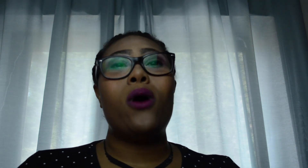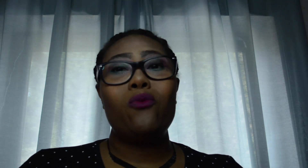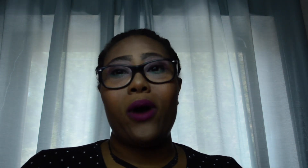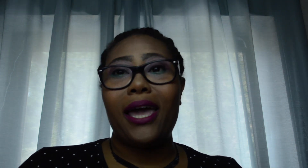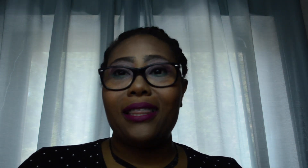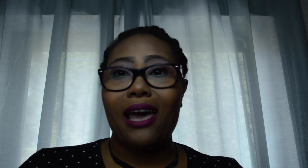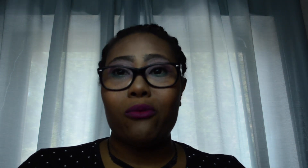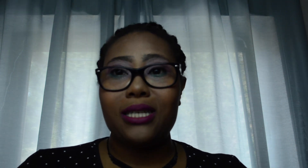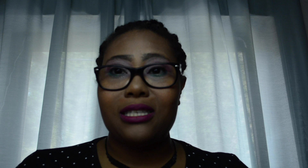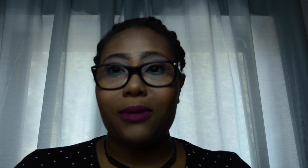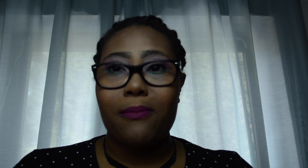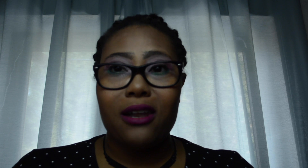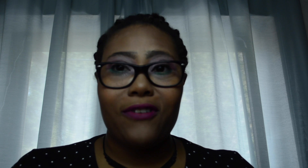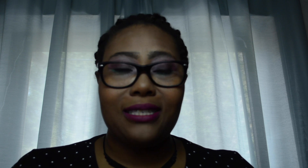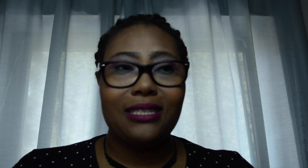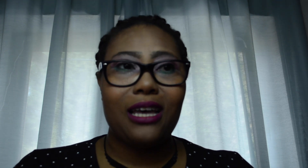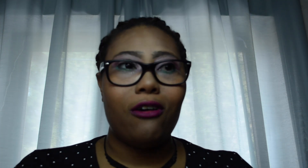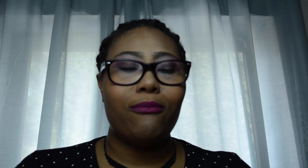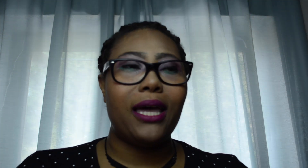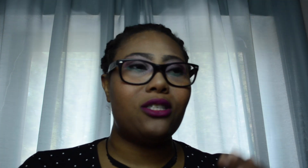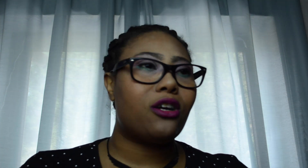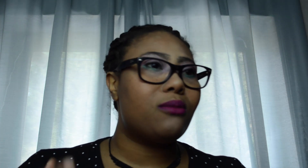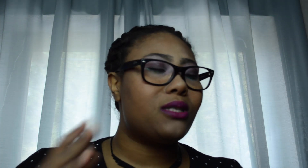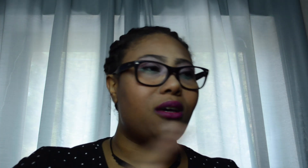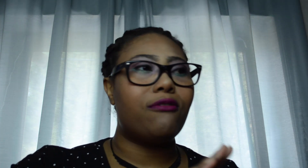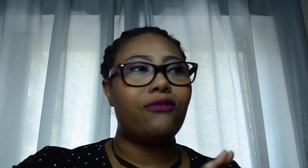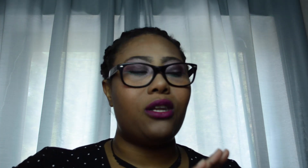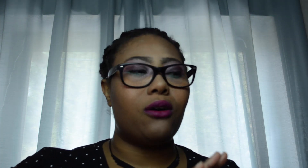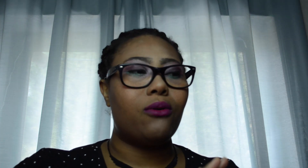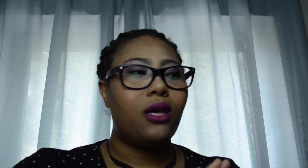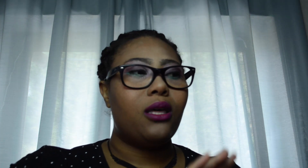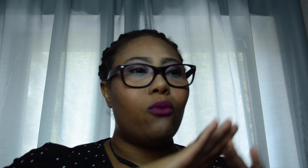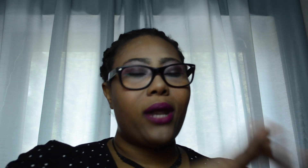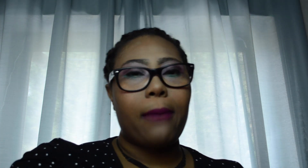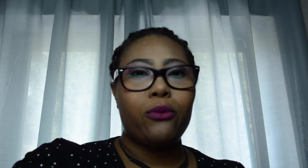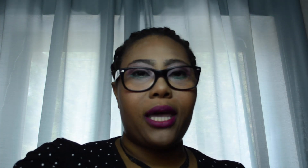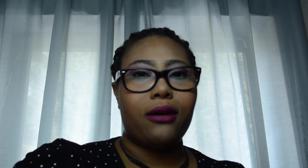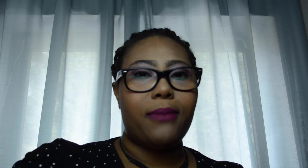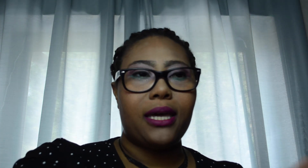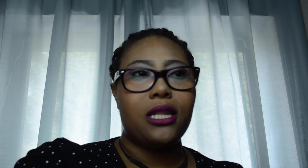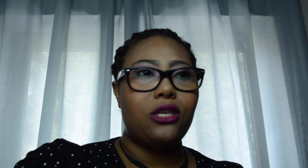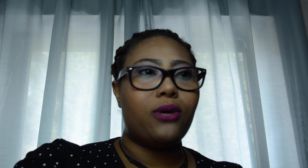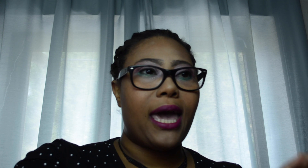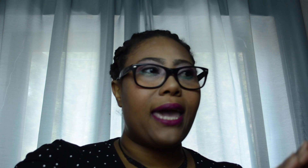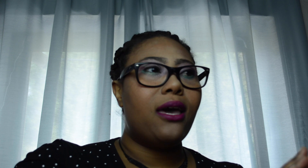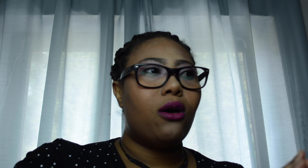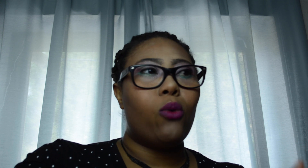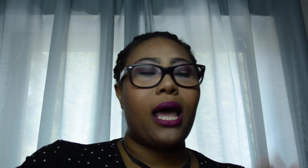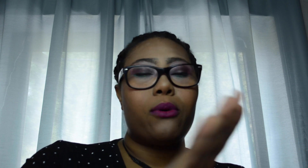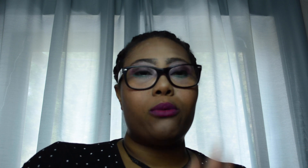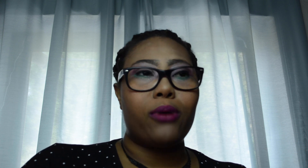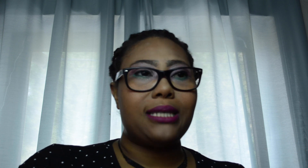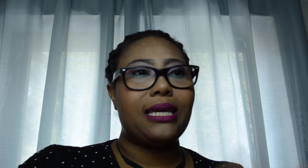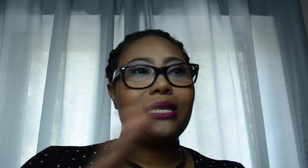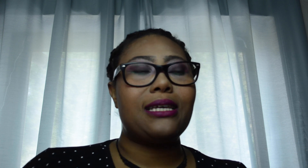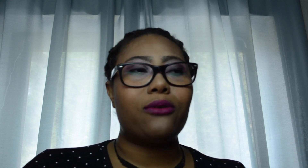It's one way that racism can manifest itself, but in terms of, you know, what happened with Harry and Meghan in the UK, what